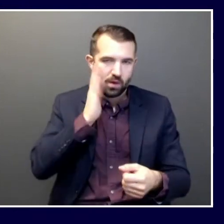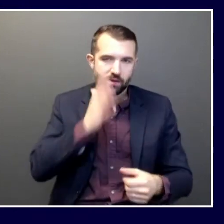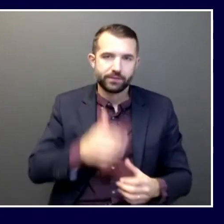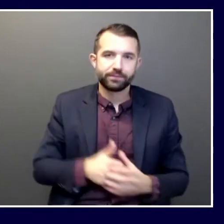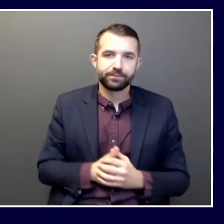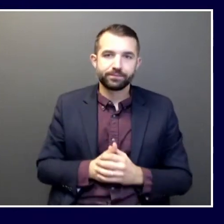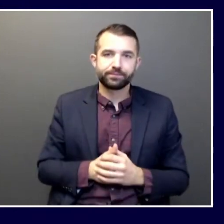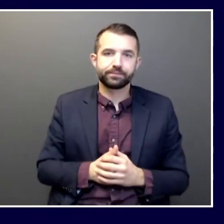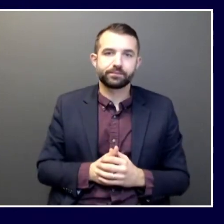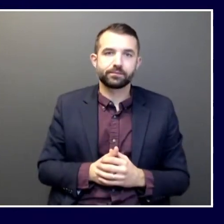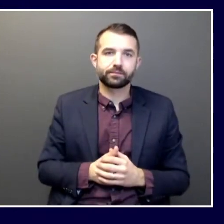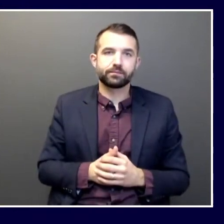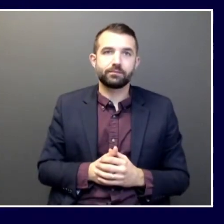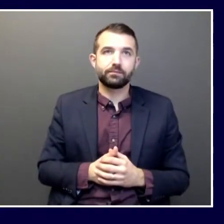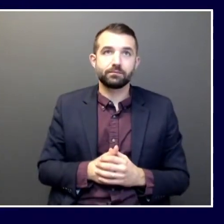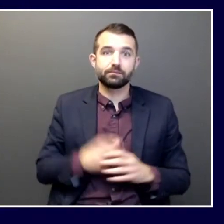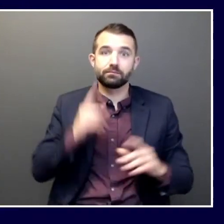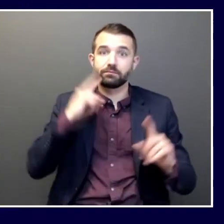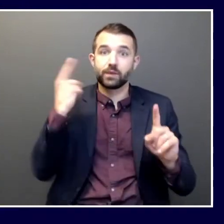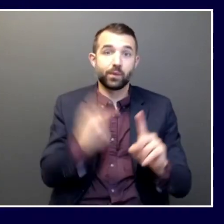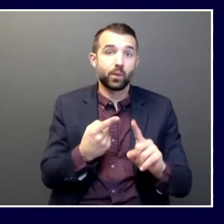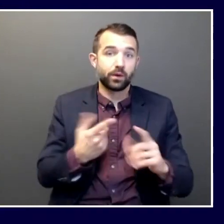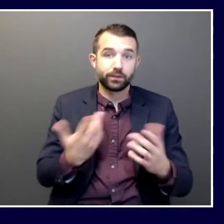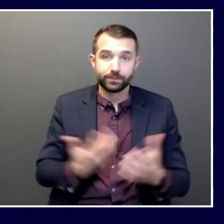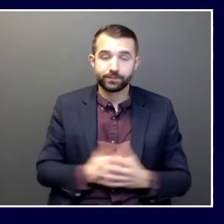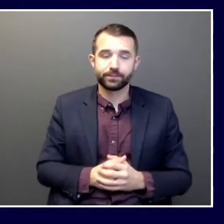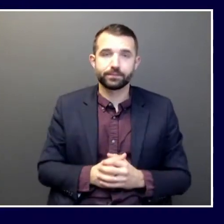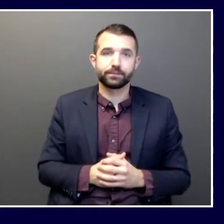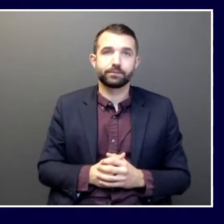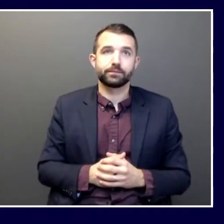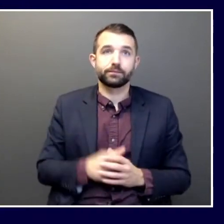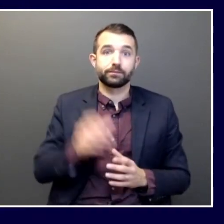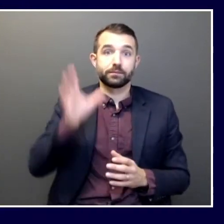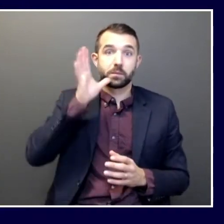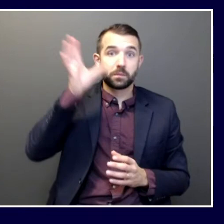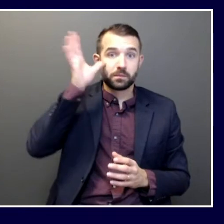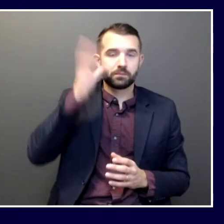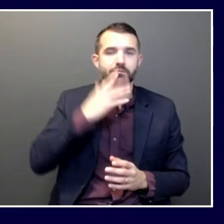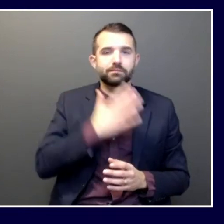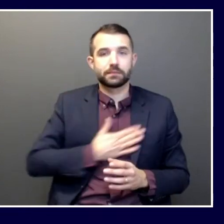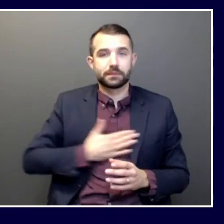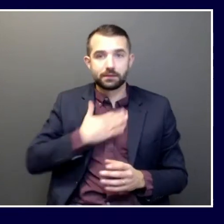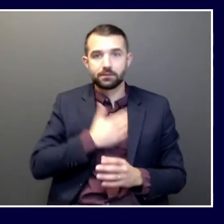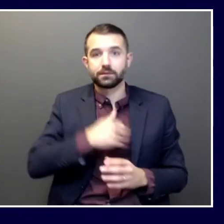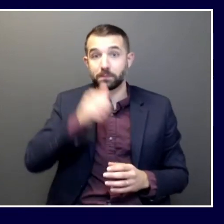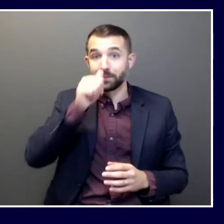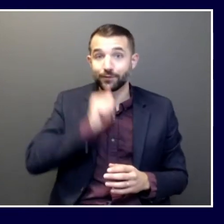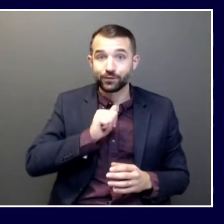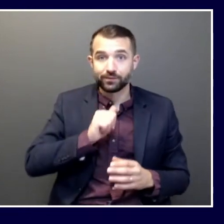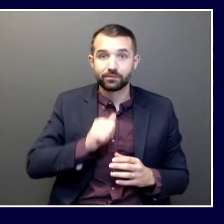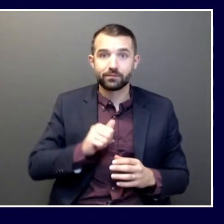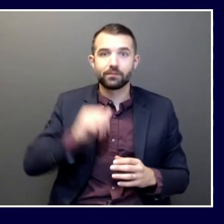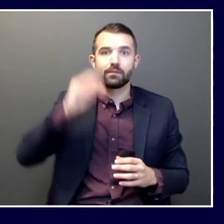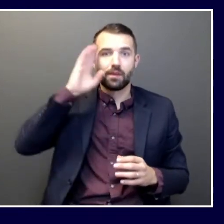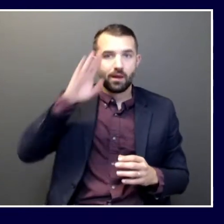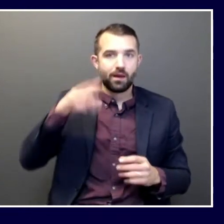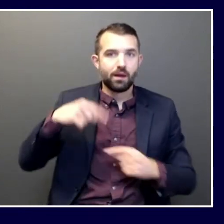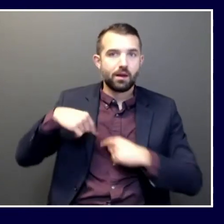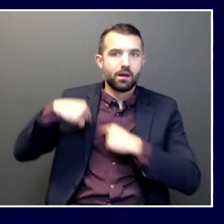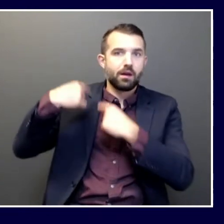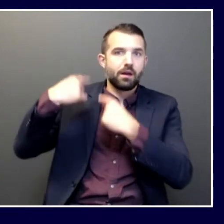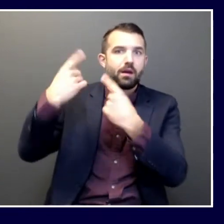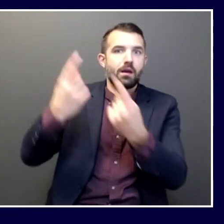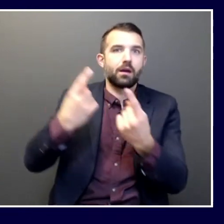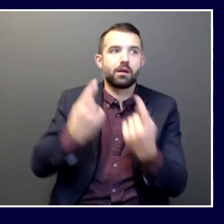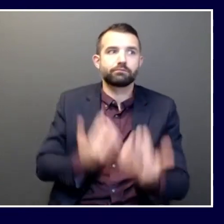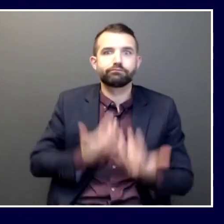of that, Patty, is that we ask parents for a bit of patience. We know that you've been holding out for so long, awaiting